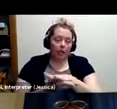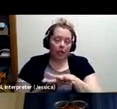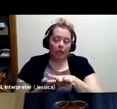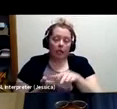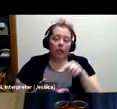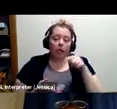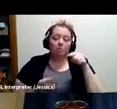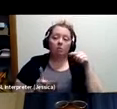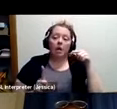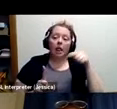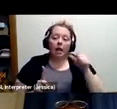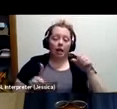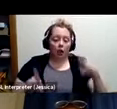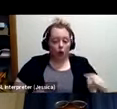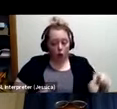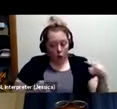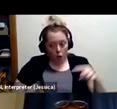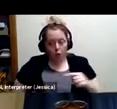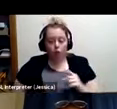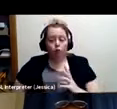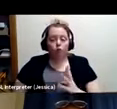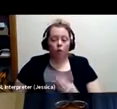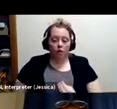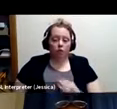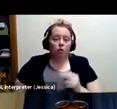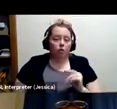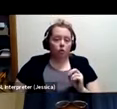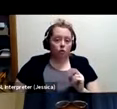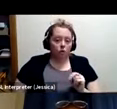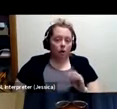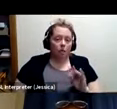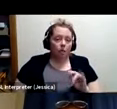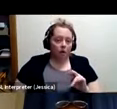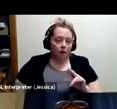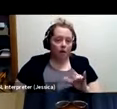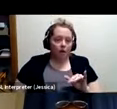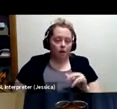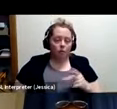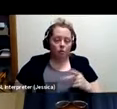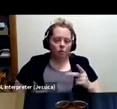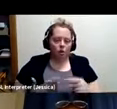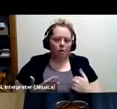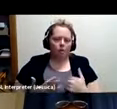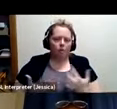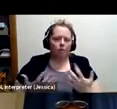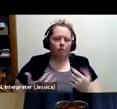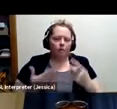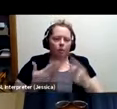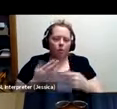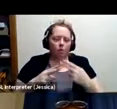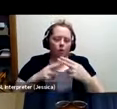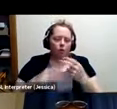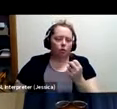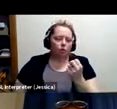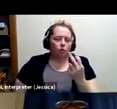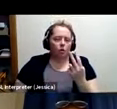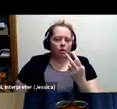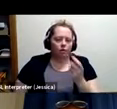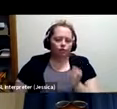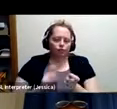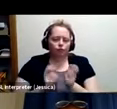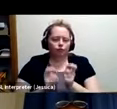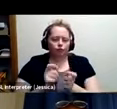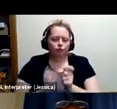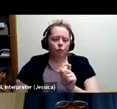right? We have a program within that called the 12 Transitions. And this is breaking down, the